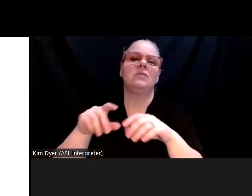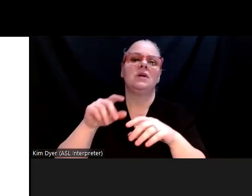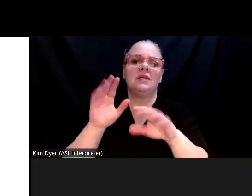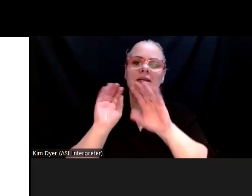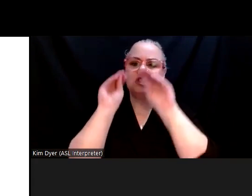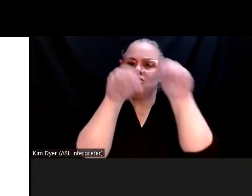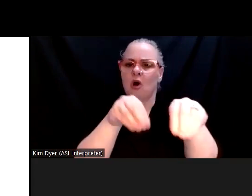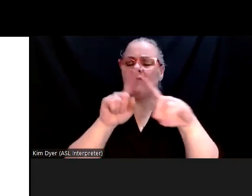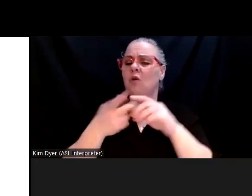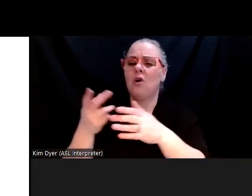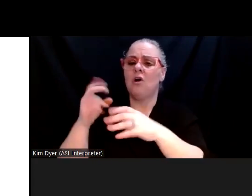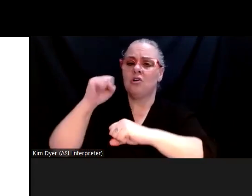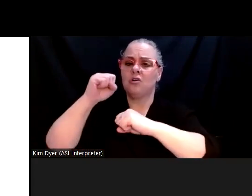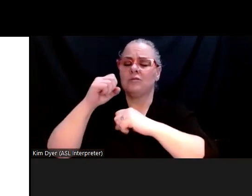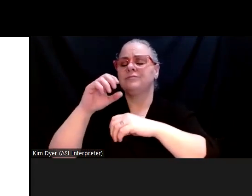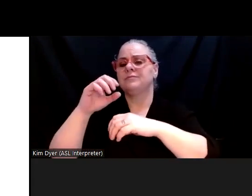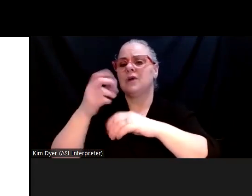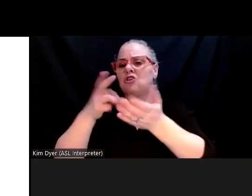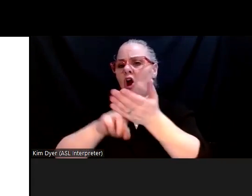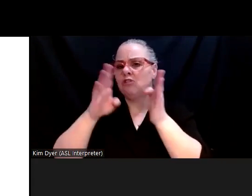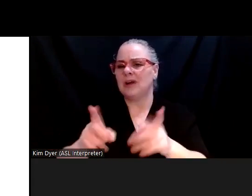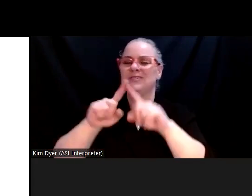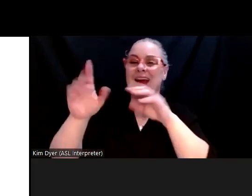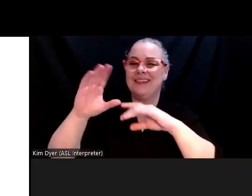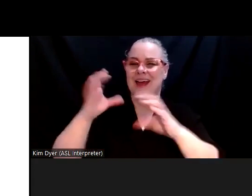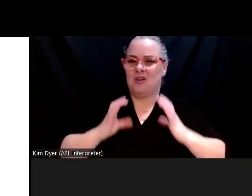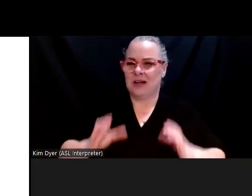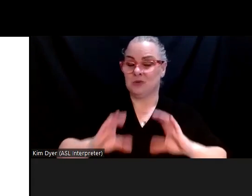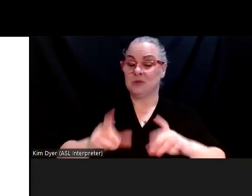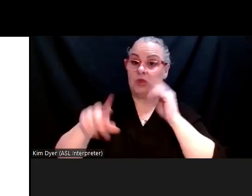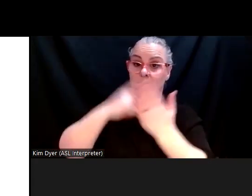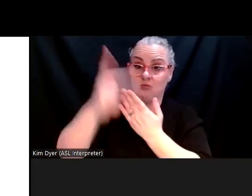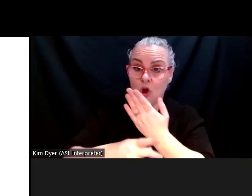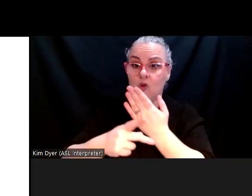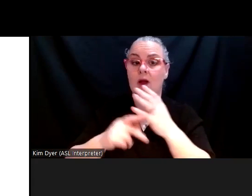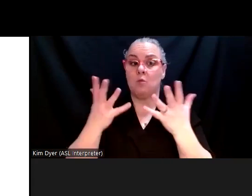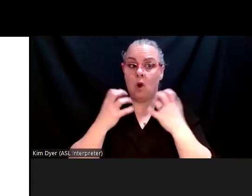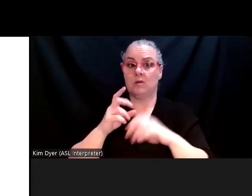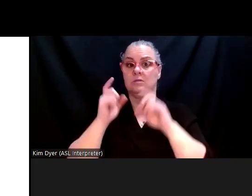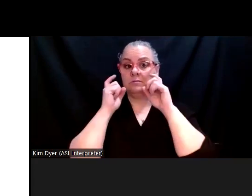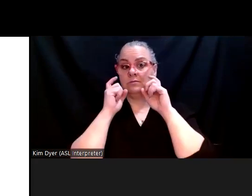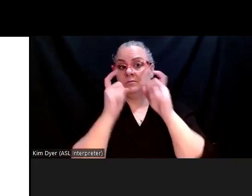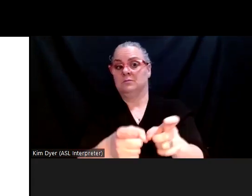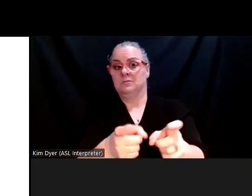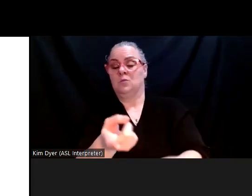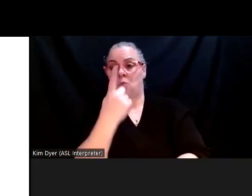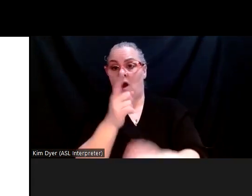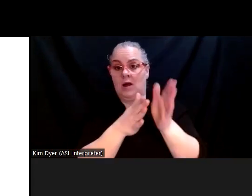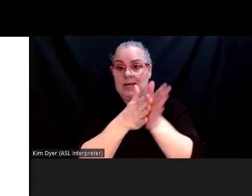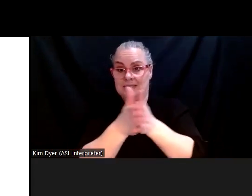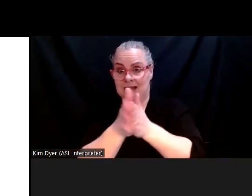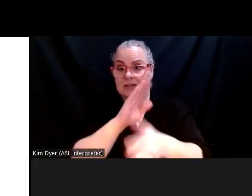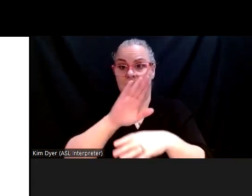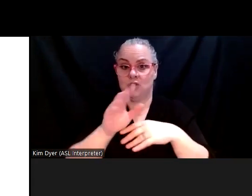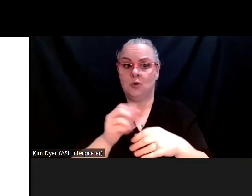for contractors and their customers. The program is designed to give a single distributor-based incentive to